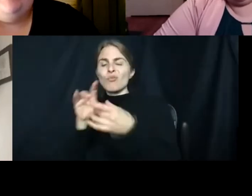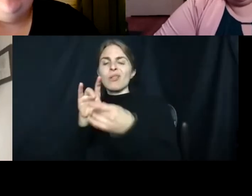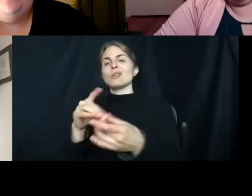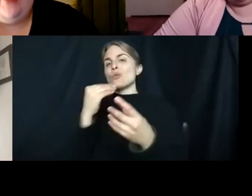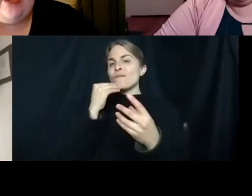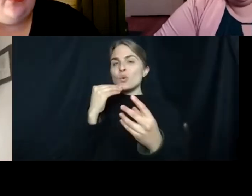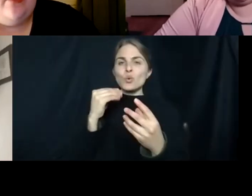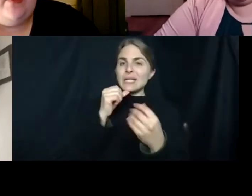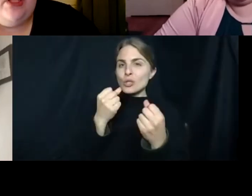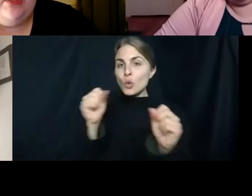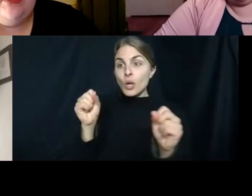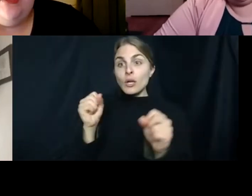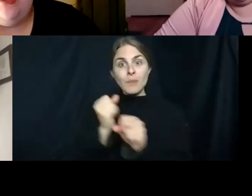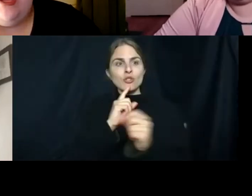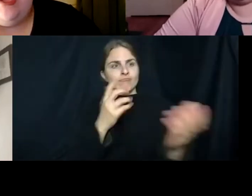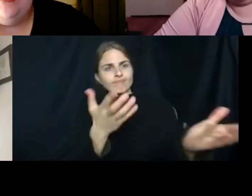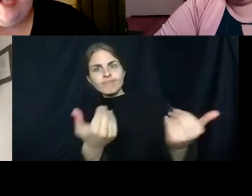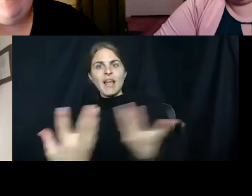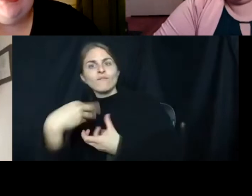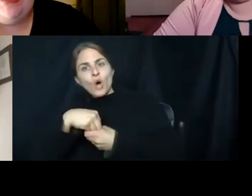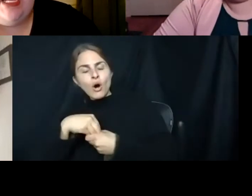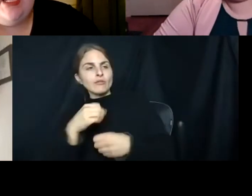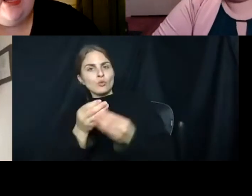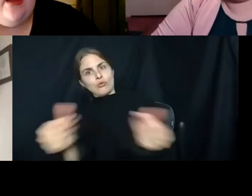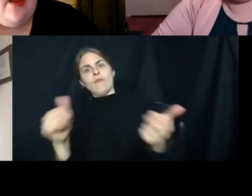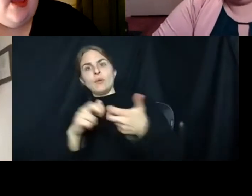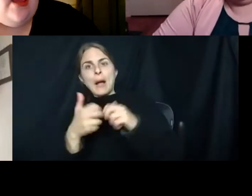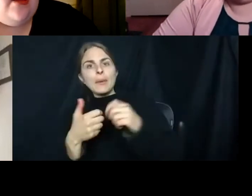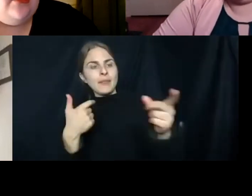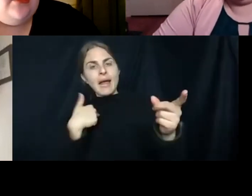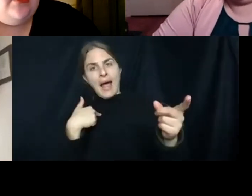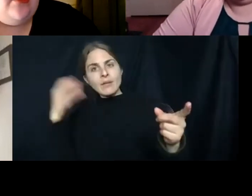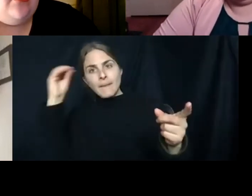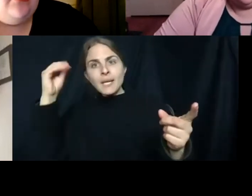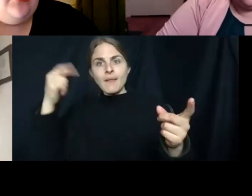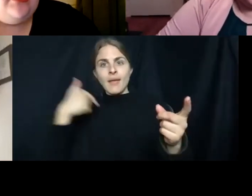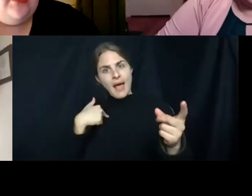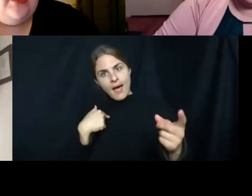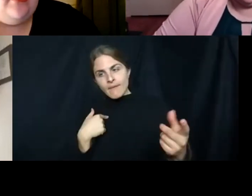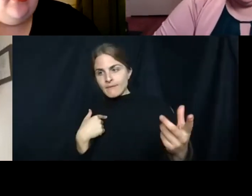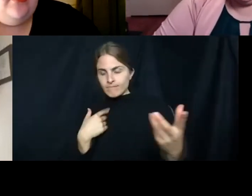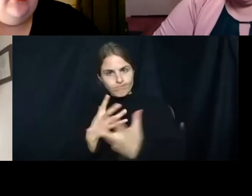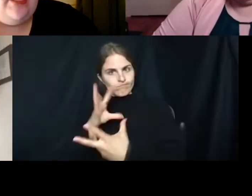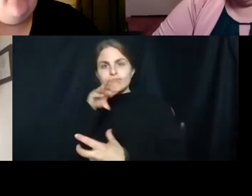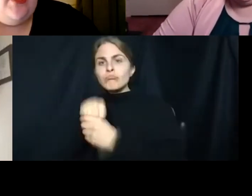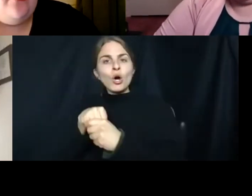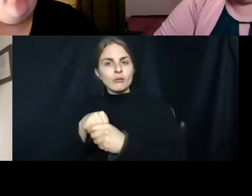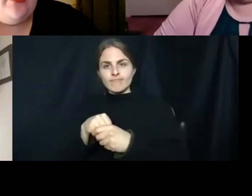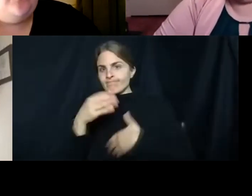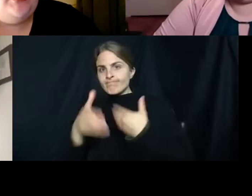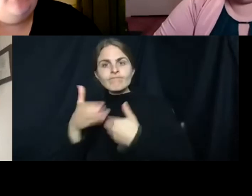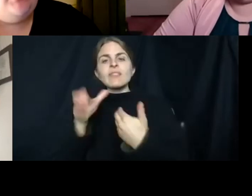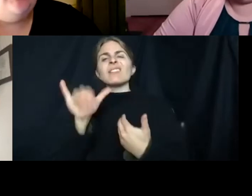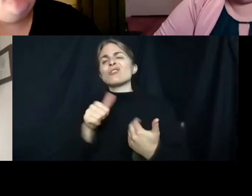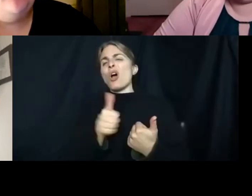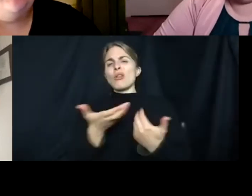is to make sure they're actually involved and they have a stake. And there's just like a lot of other things